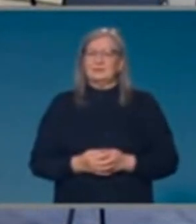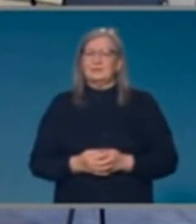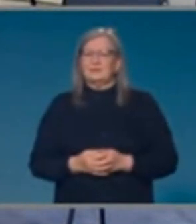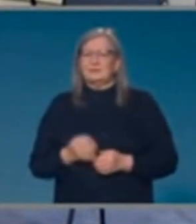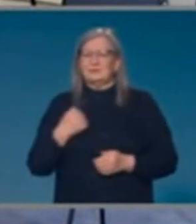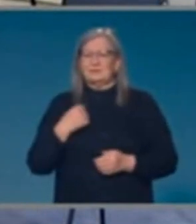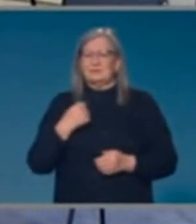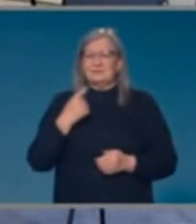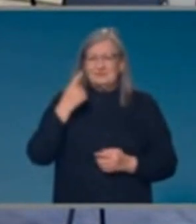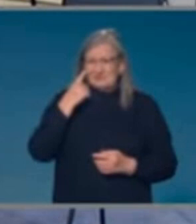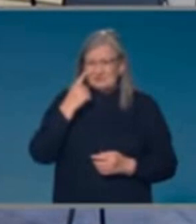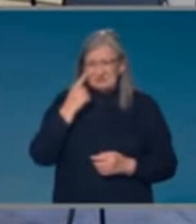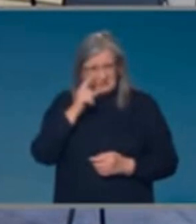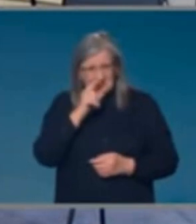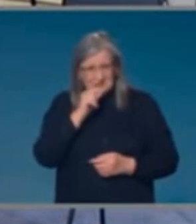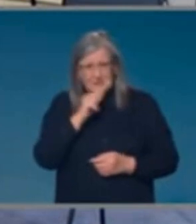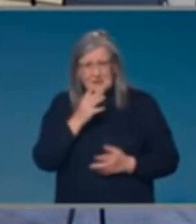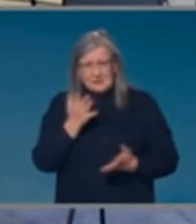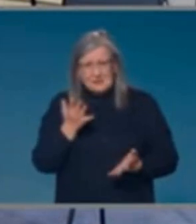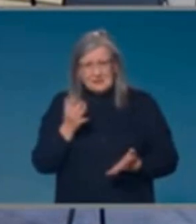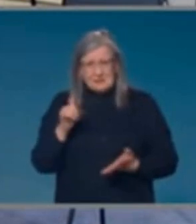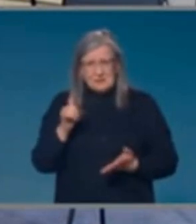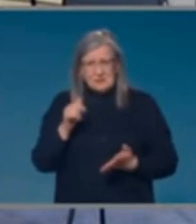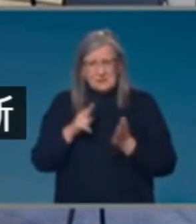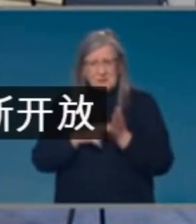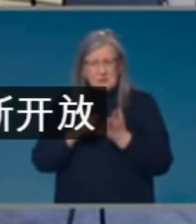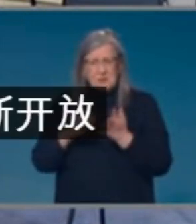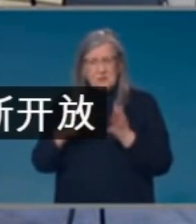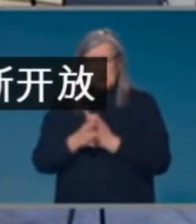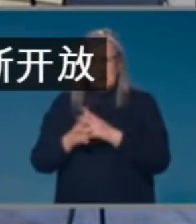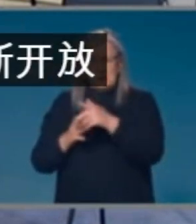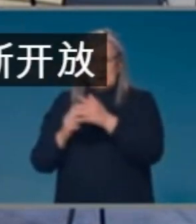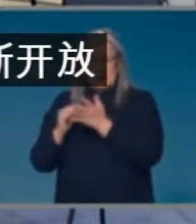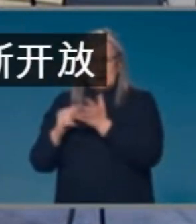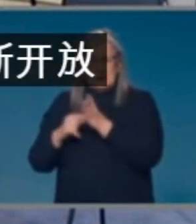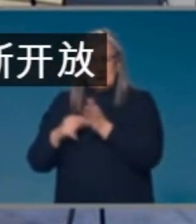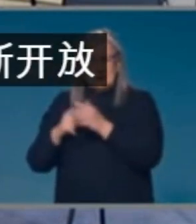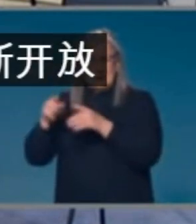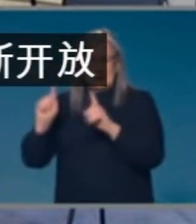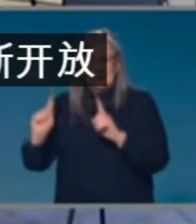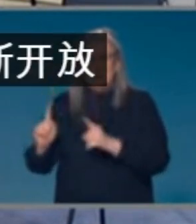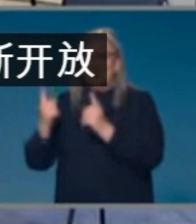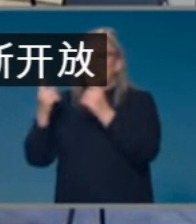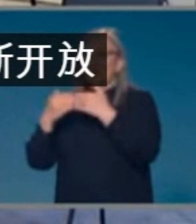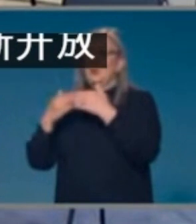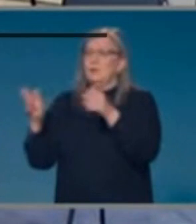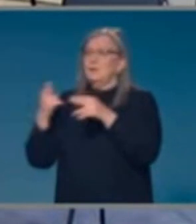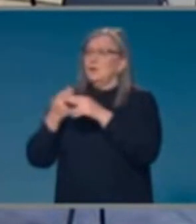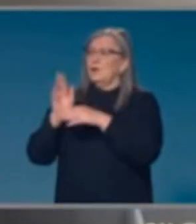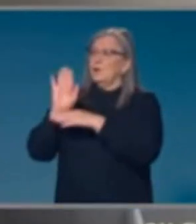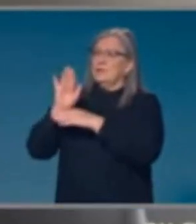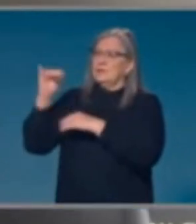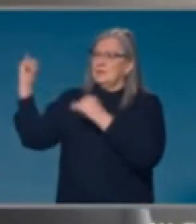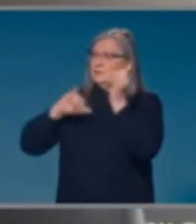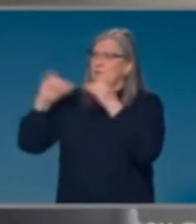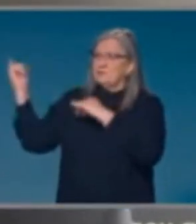of state response where maybe New South Wales again will be the first to reopen fully to international travel? Sure. Look, if